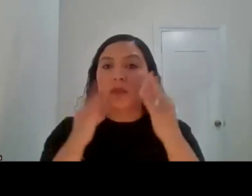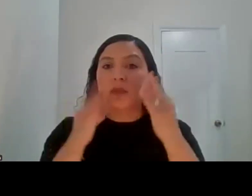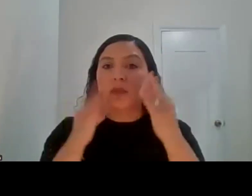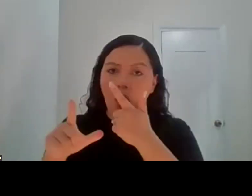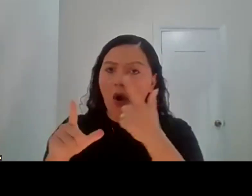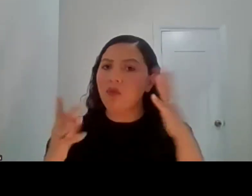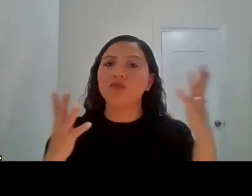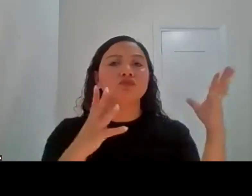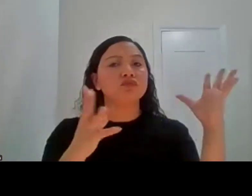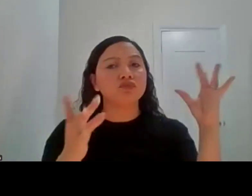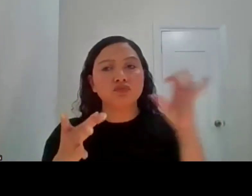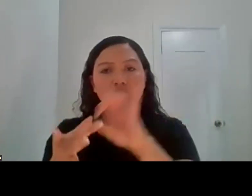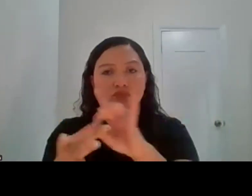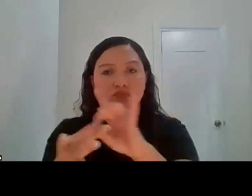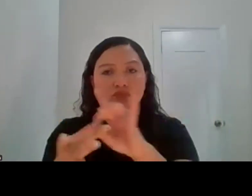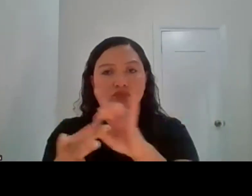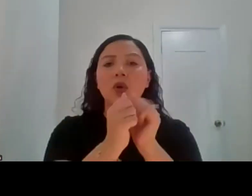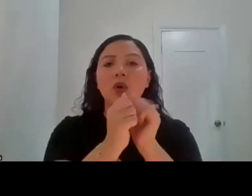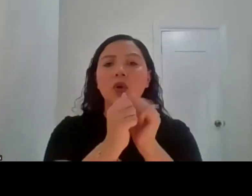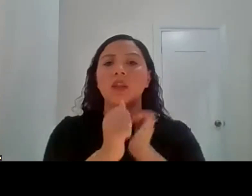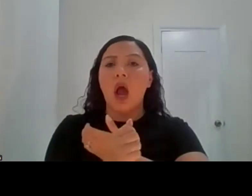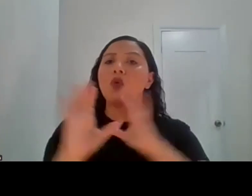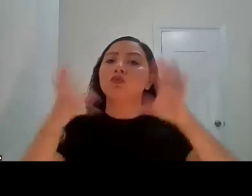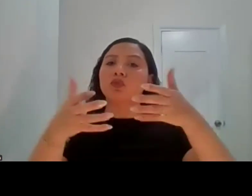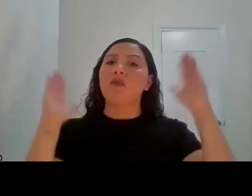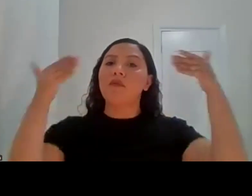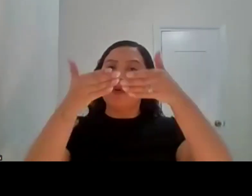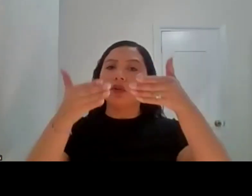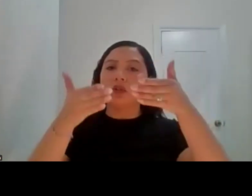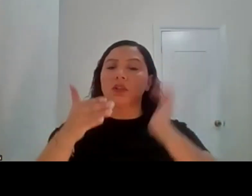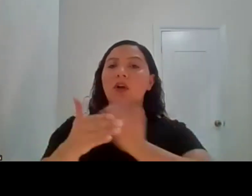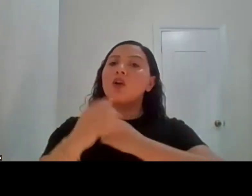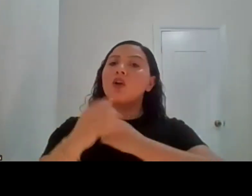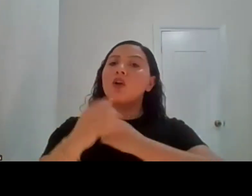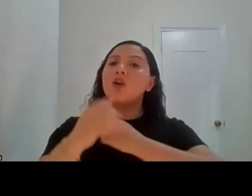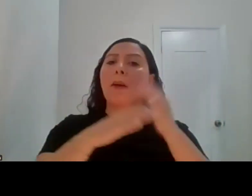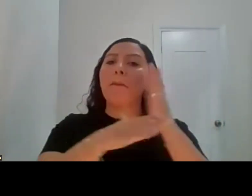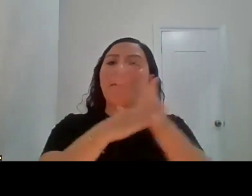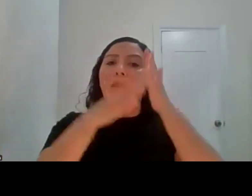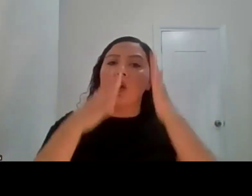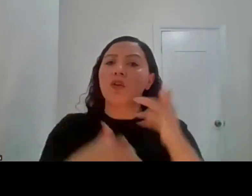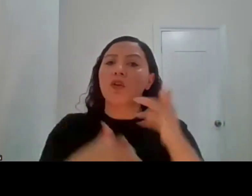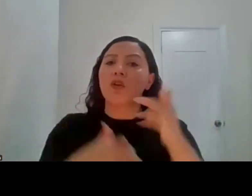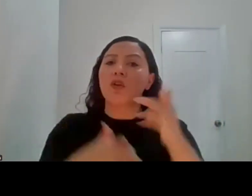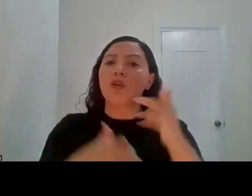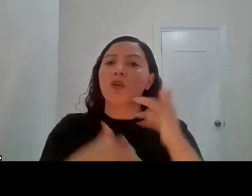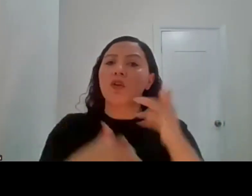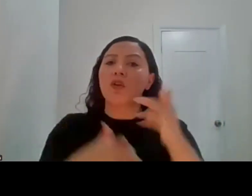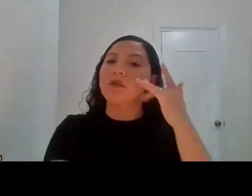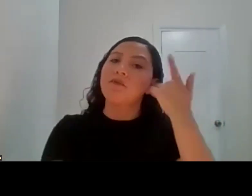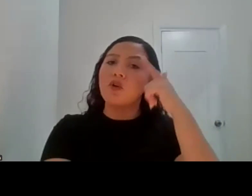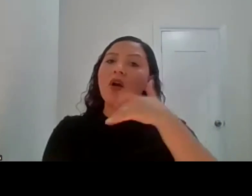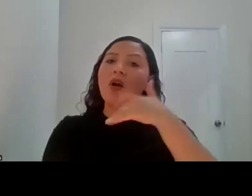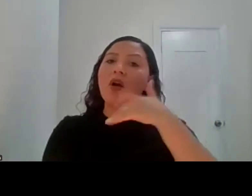back to the committee's purpose of serving as a strategic partner to the California's Master Plan for Aging, so the